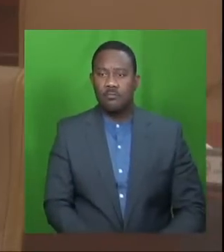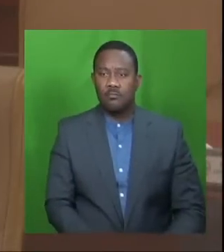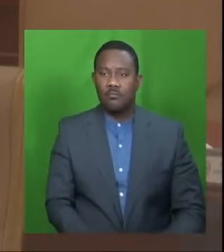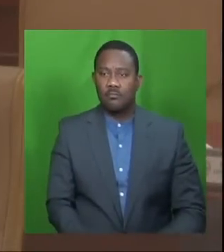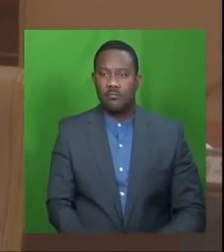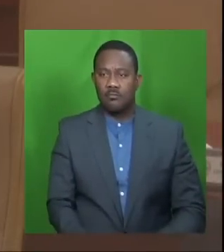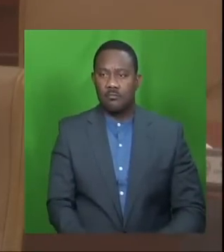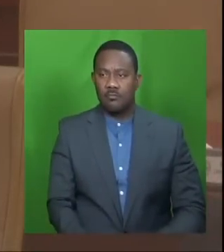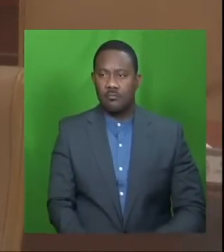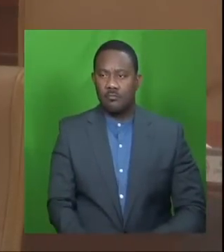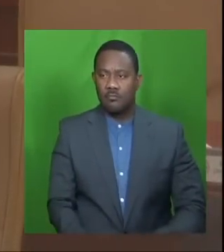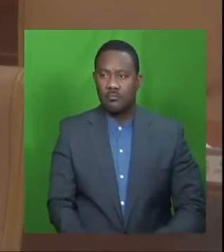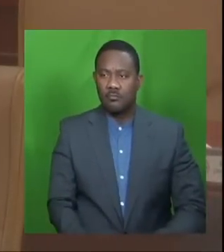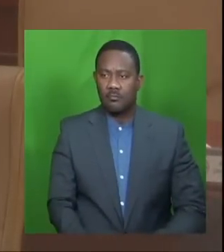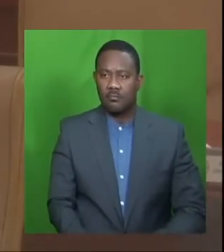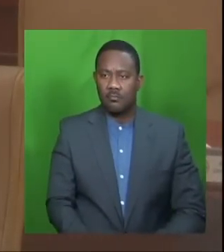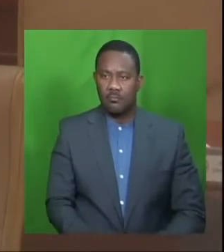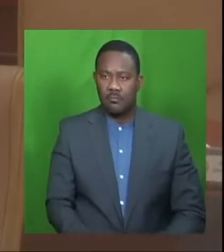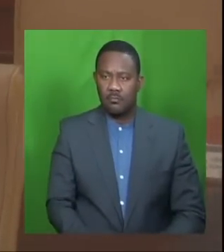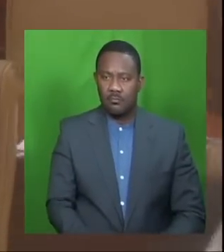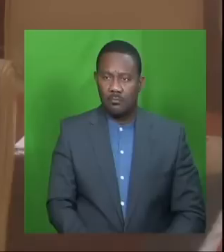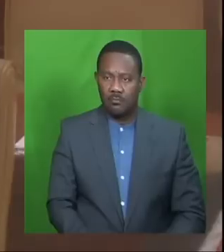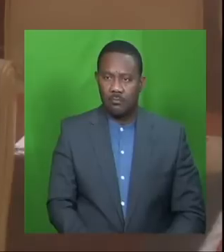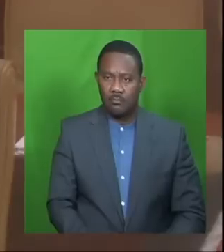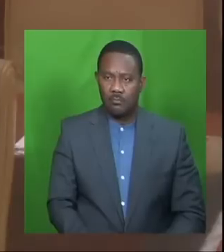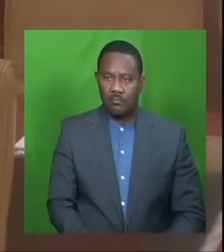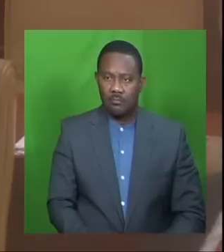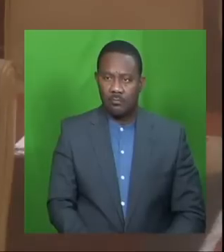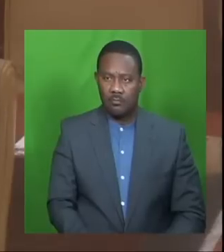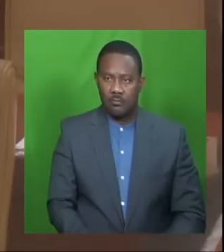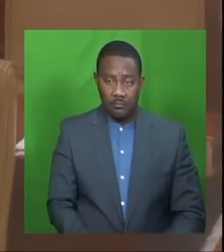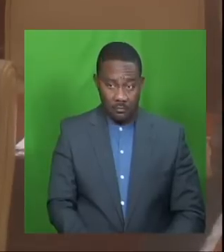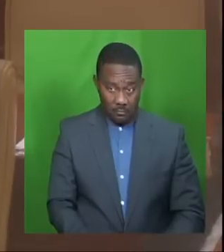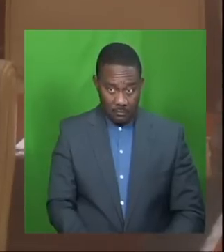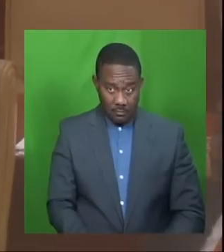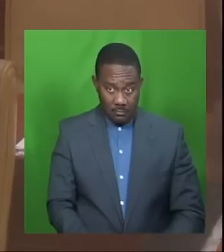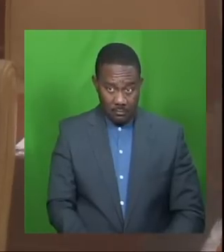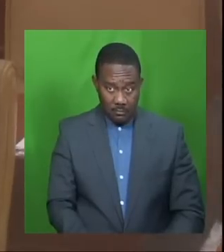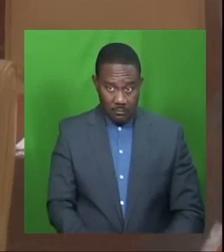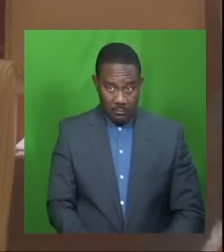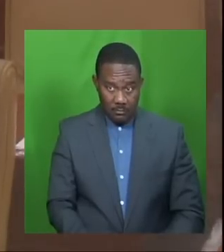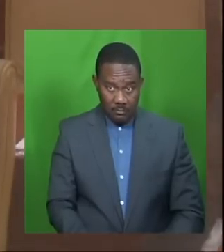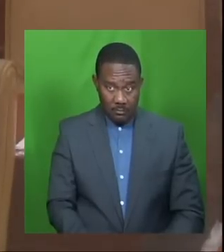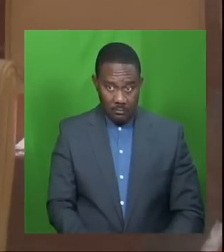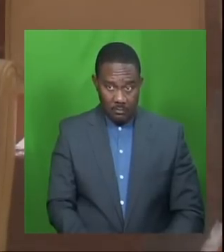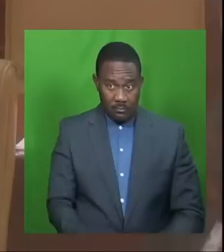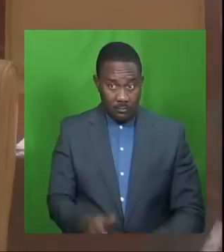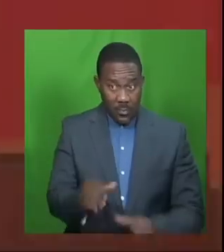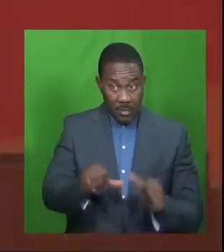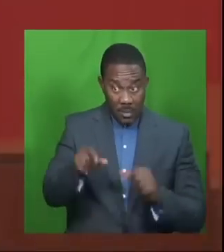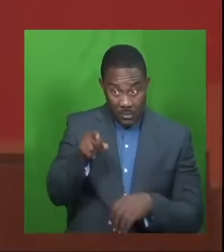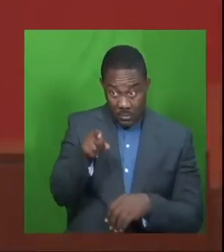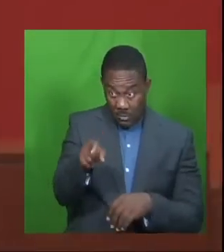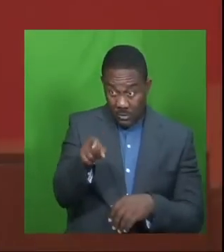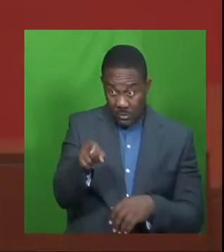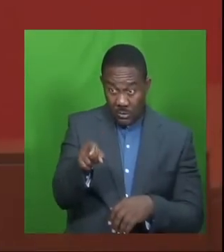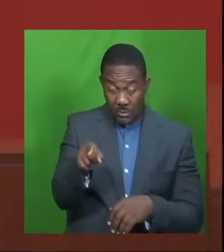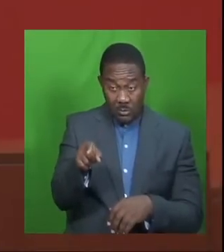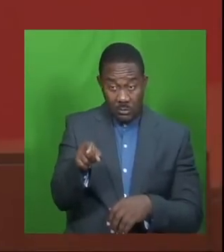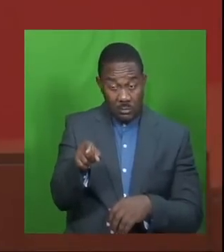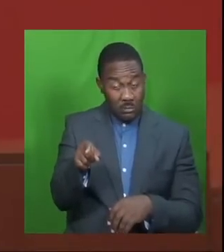Speaker, It's something that involves you and your side. That is the information I was